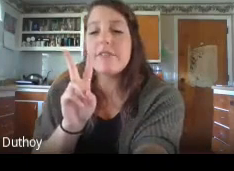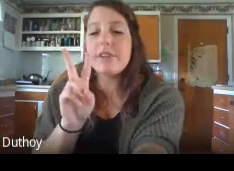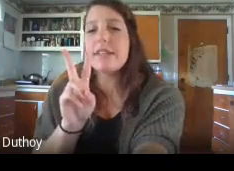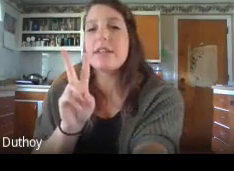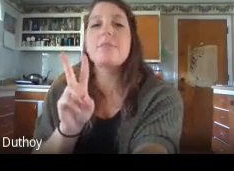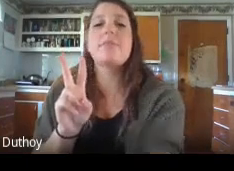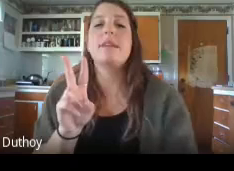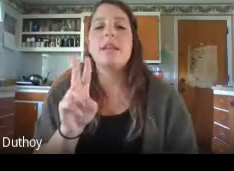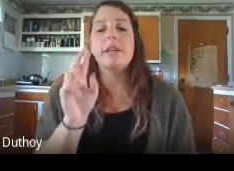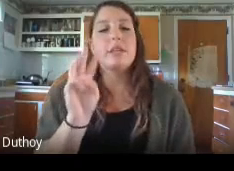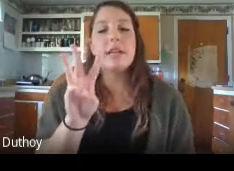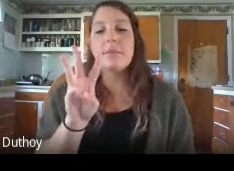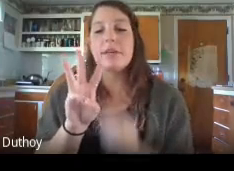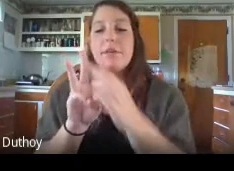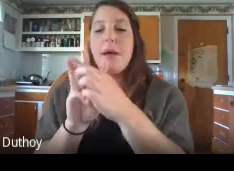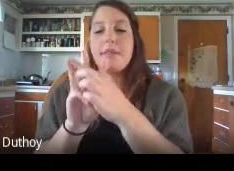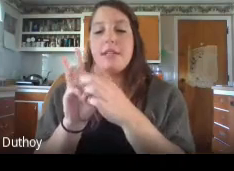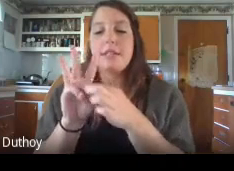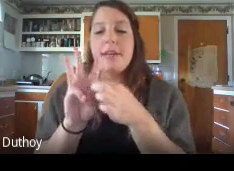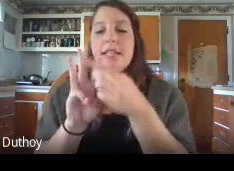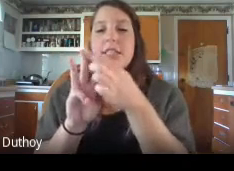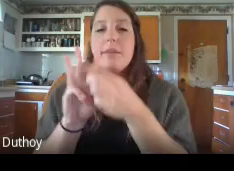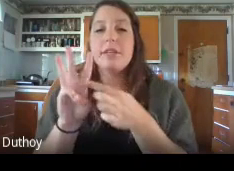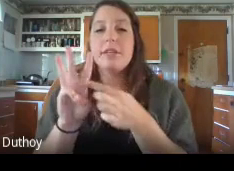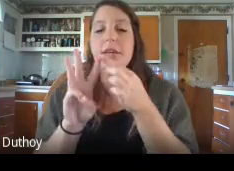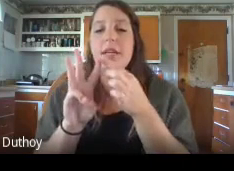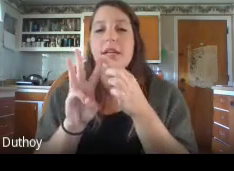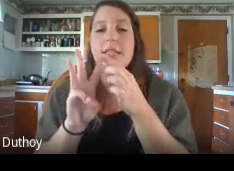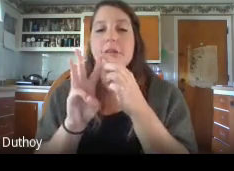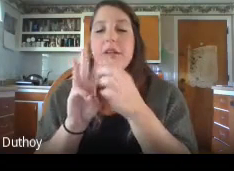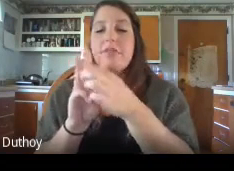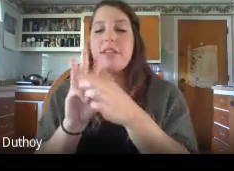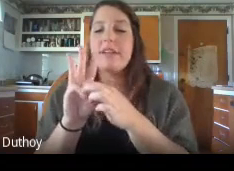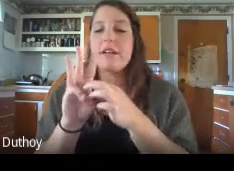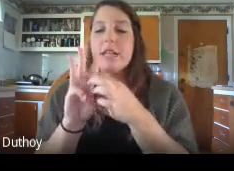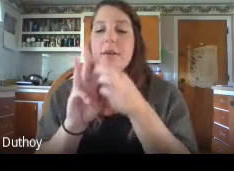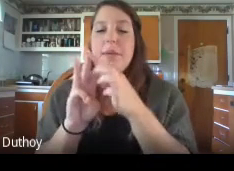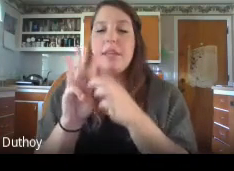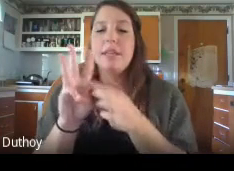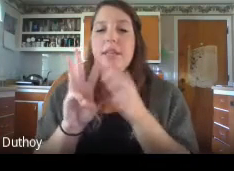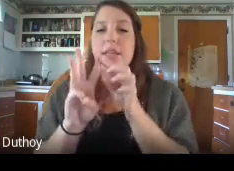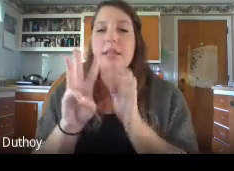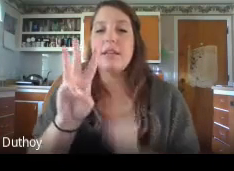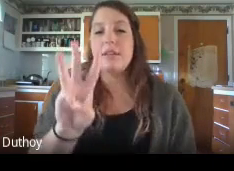Peace sign for V. W literally makes a W. It's putting 3 fingers